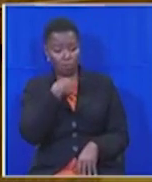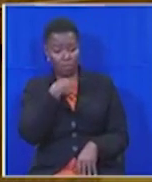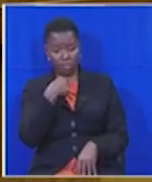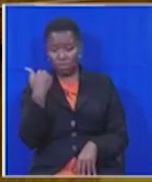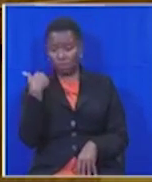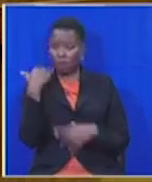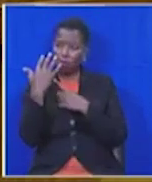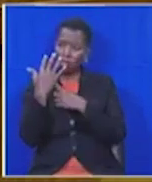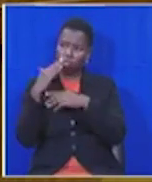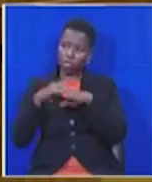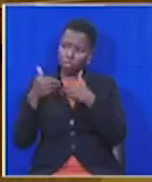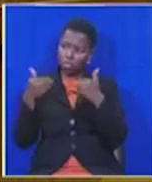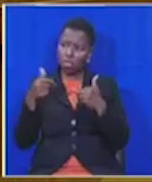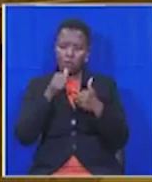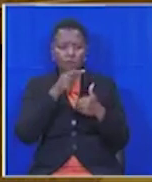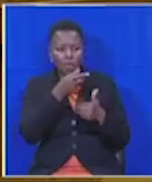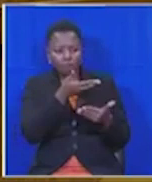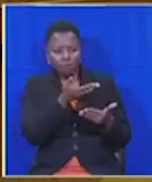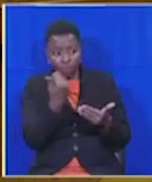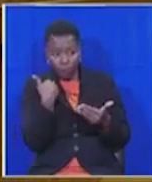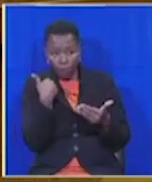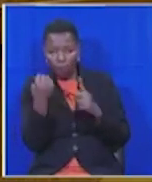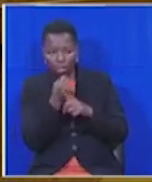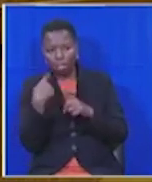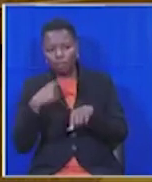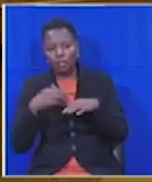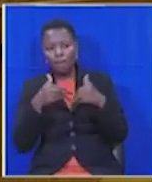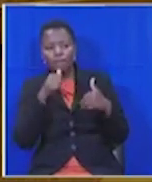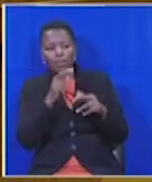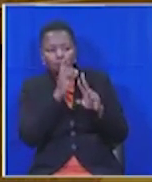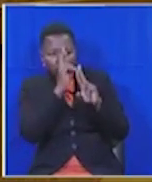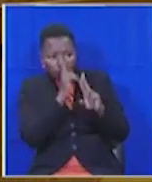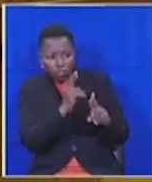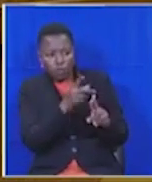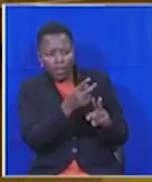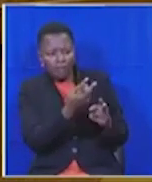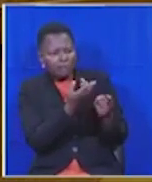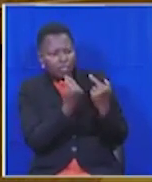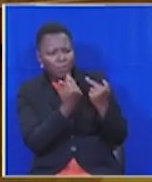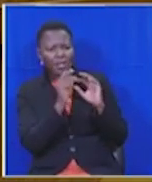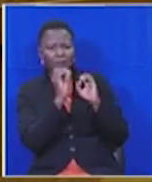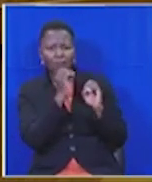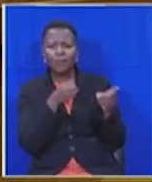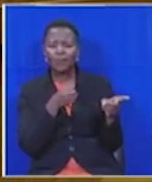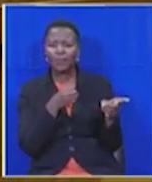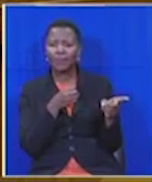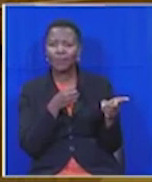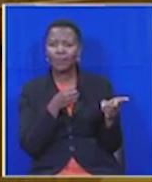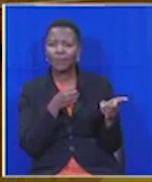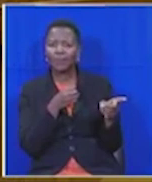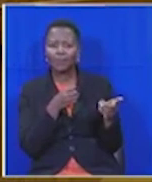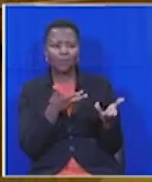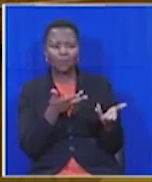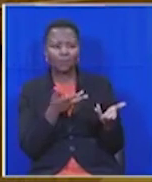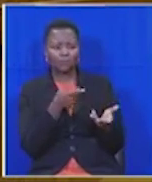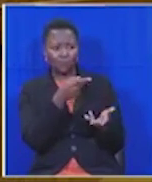we are prepared to respect you. But you don't just respect members of the ANC. The